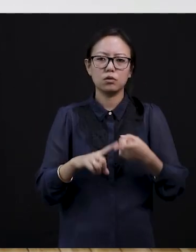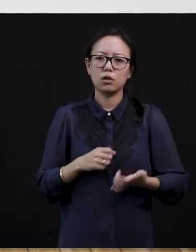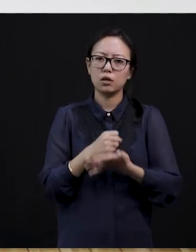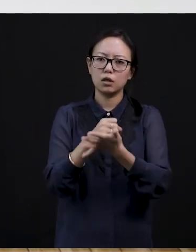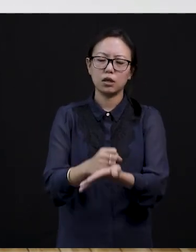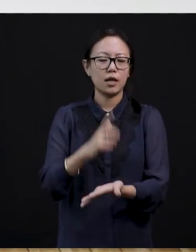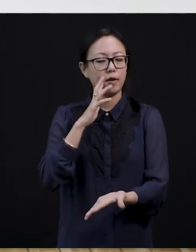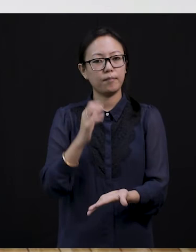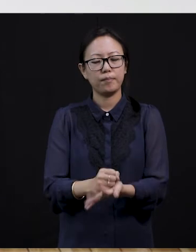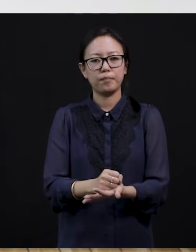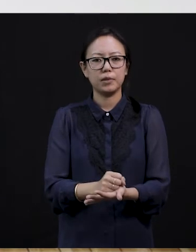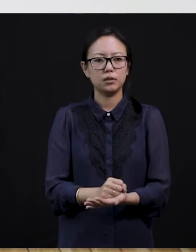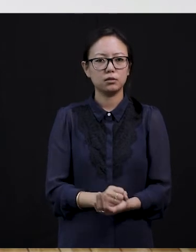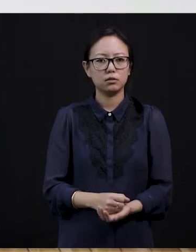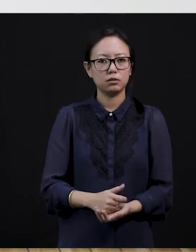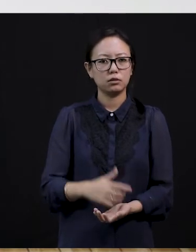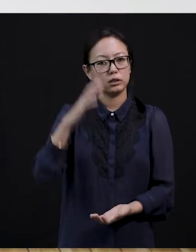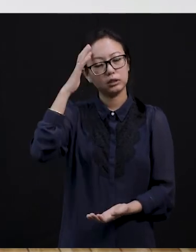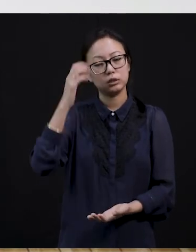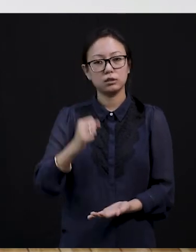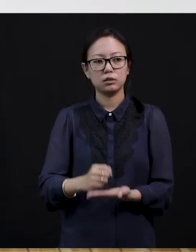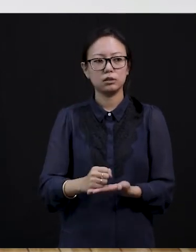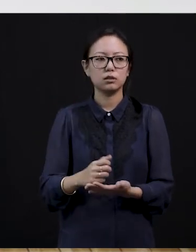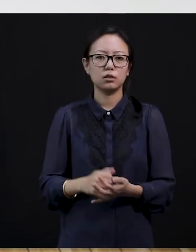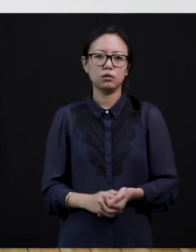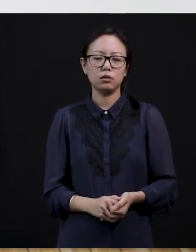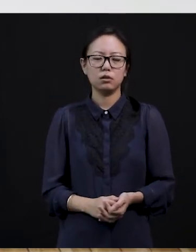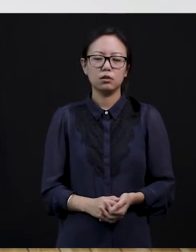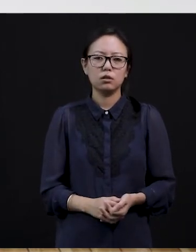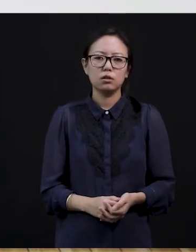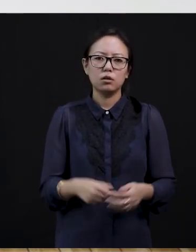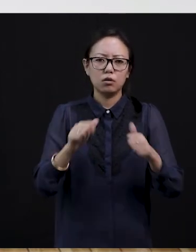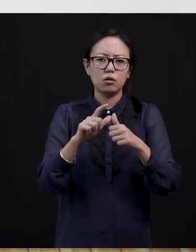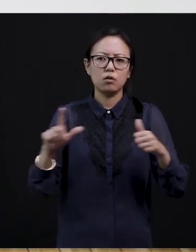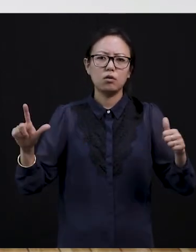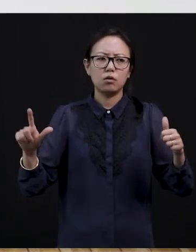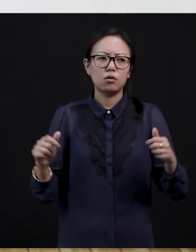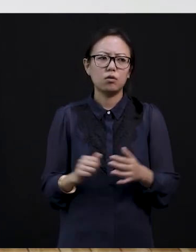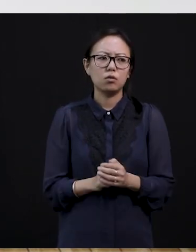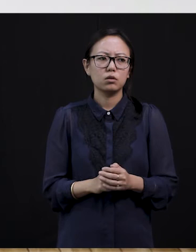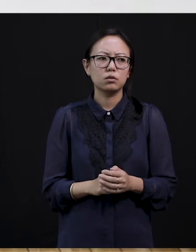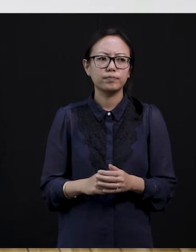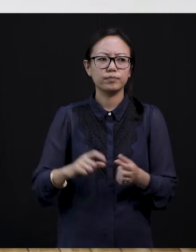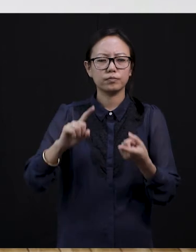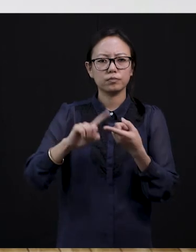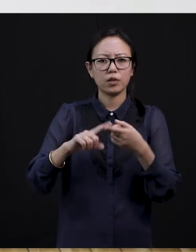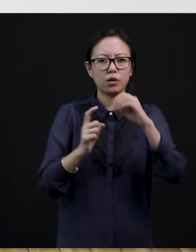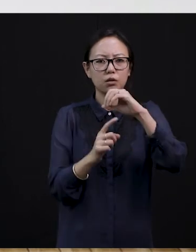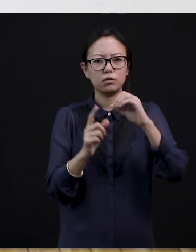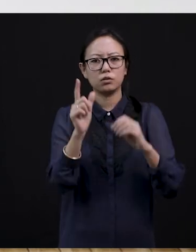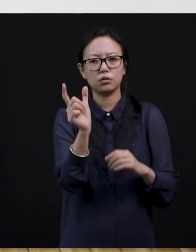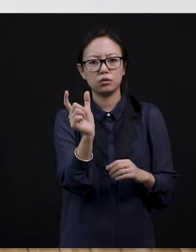opportunities, but you have to be equal in economic sense and equal in social sense. Unfortunately, in most